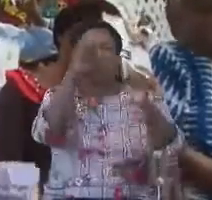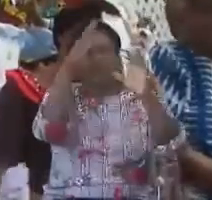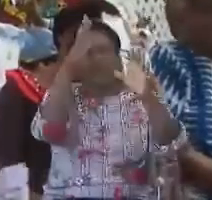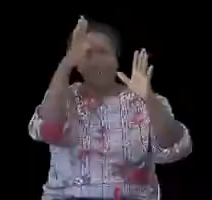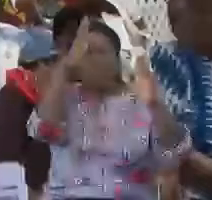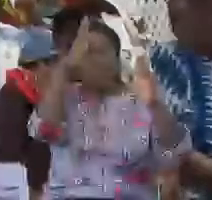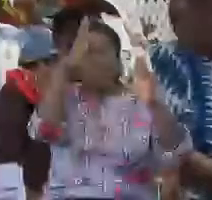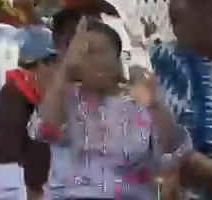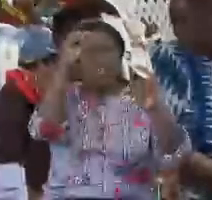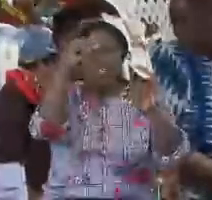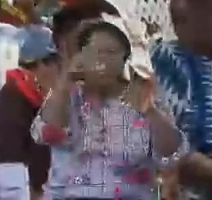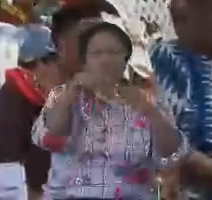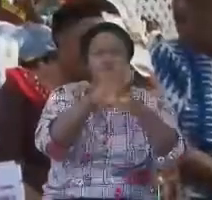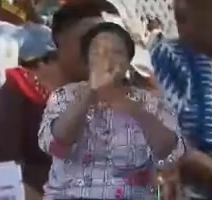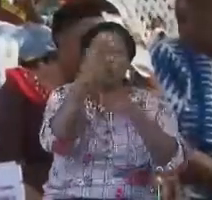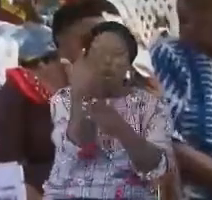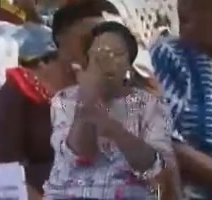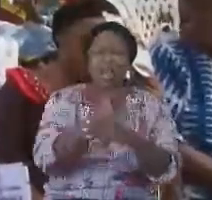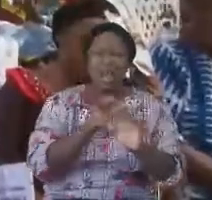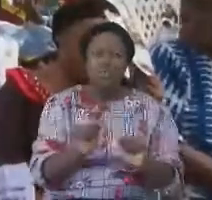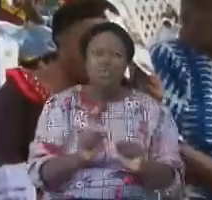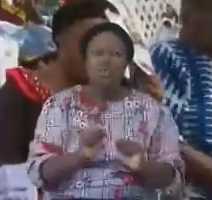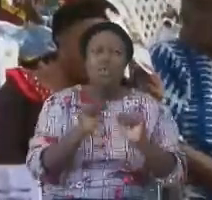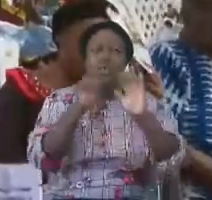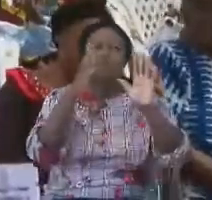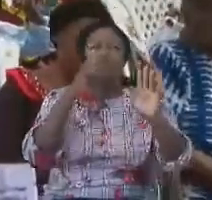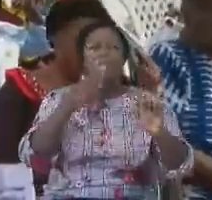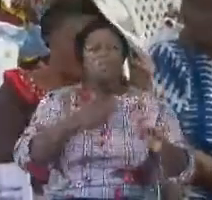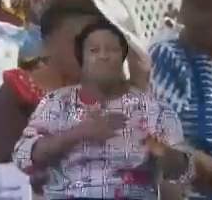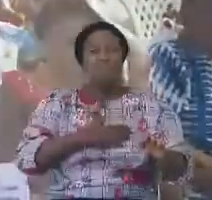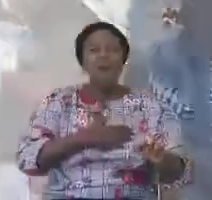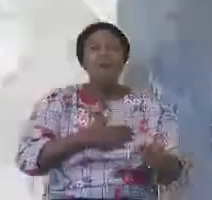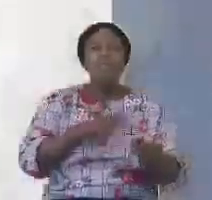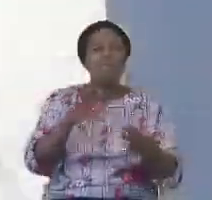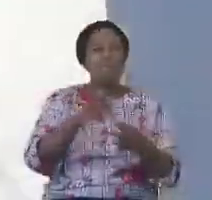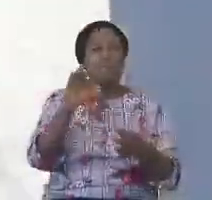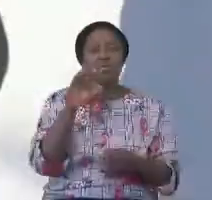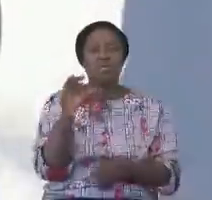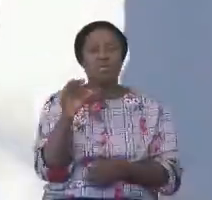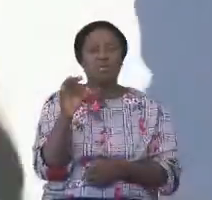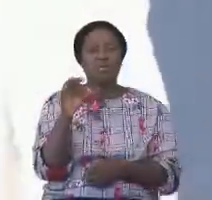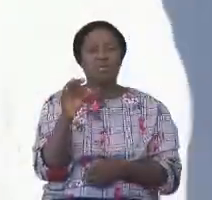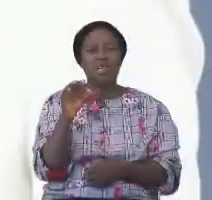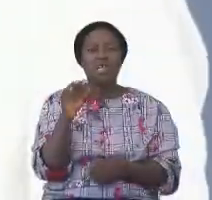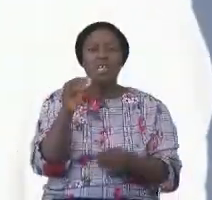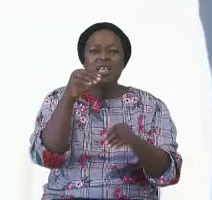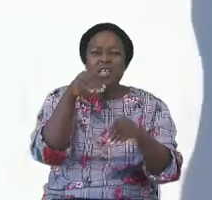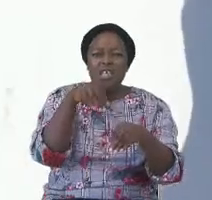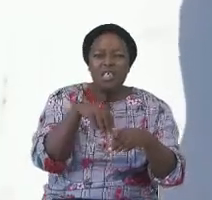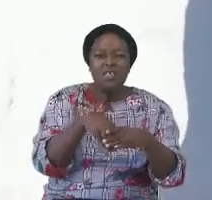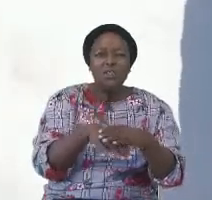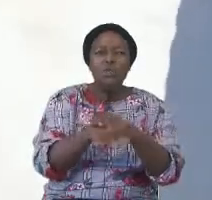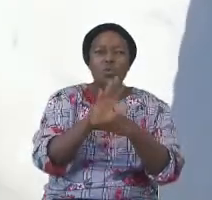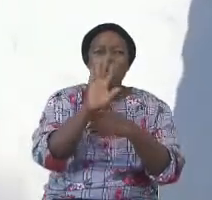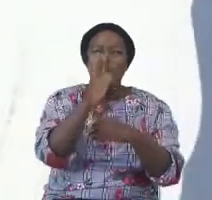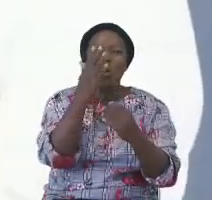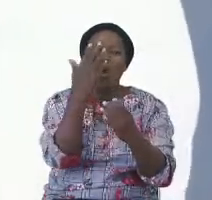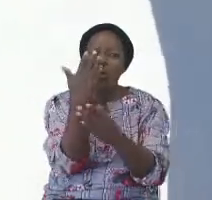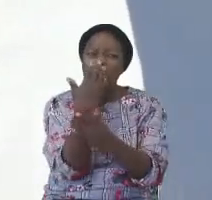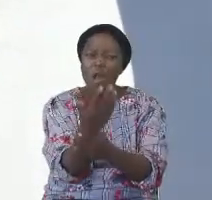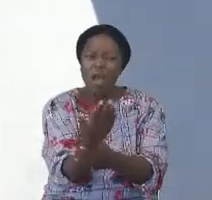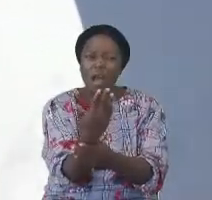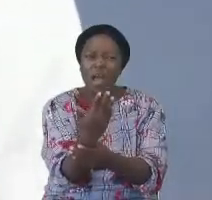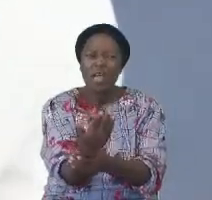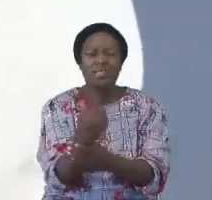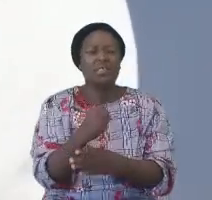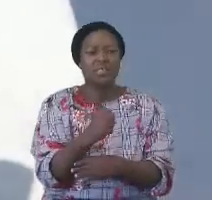died on the cross and he said father into thy hands i commend i commit